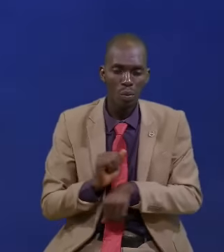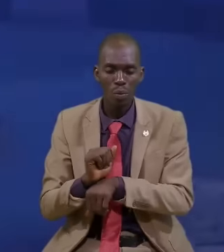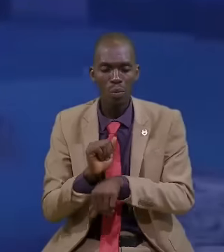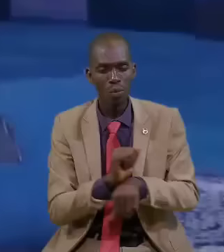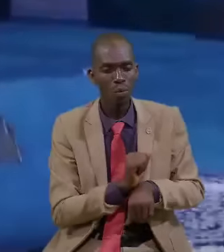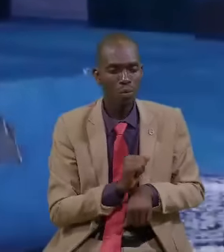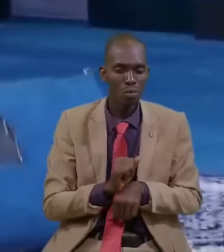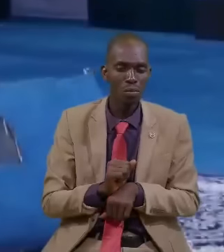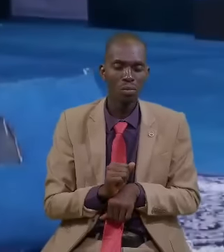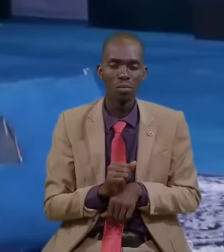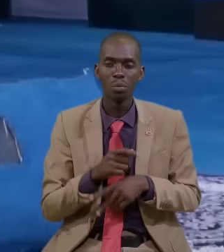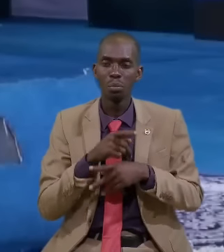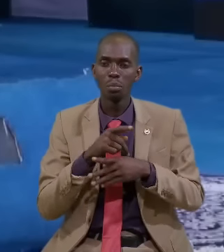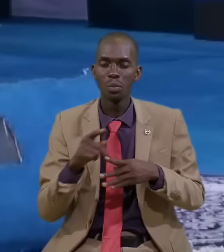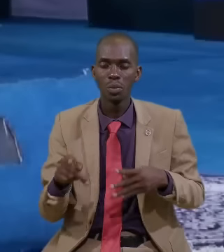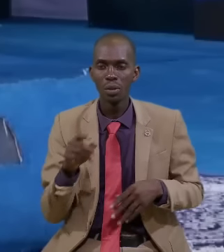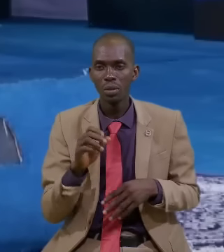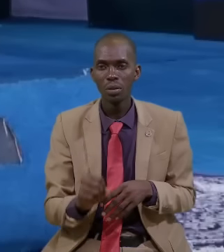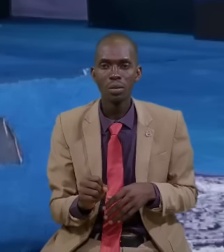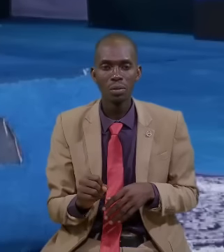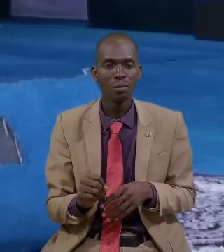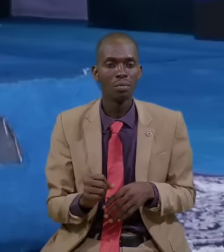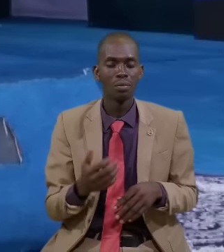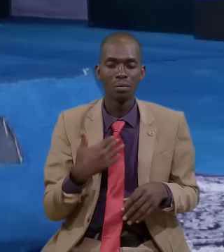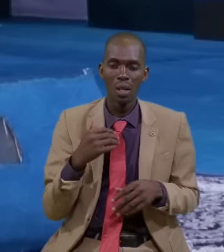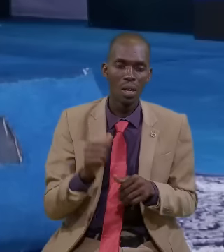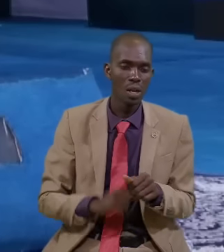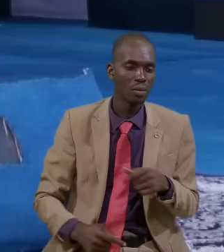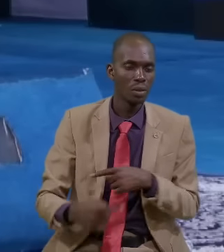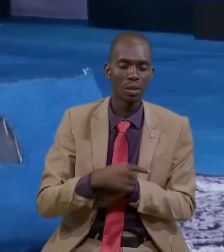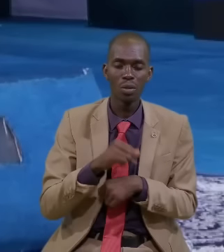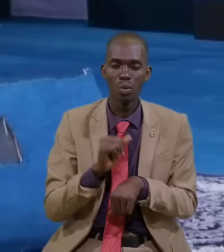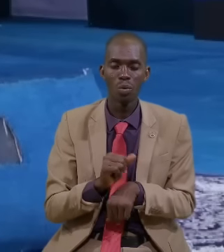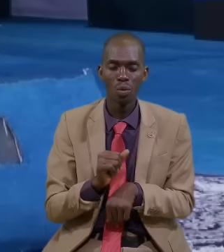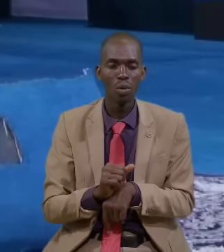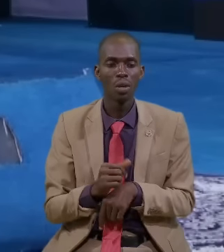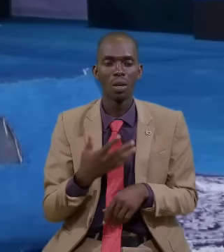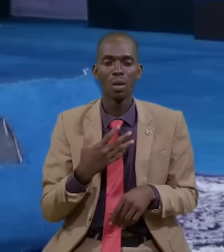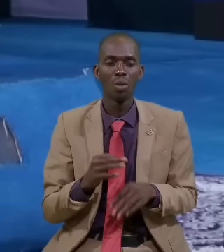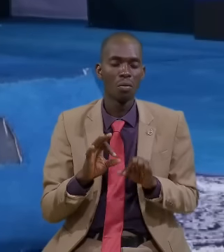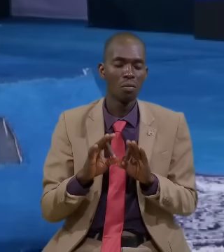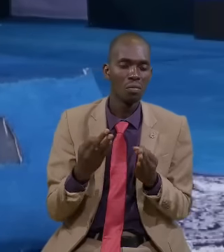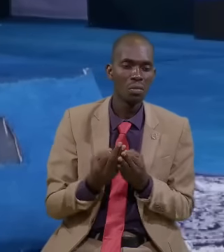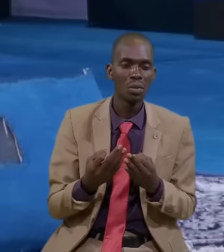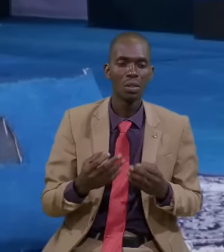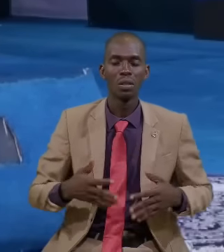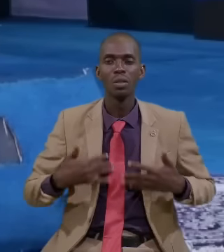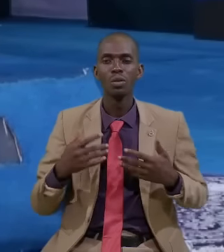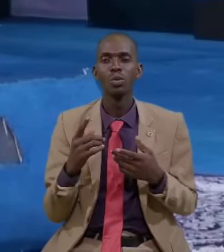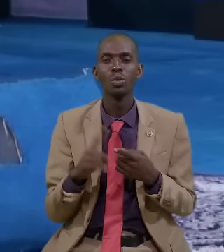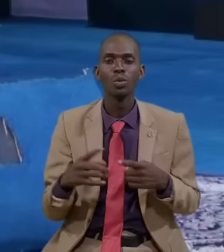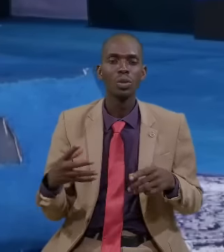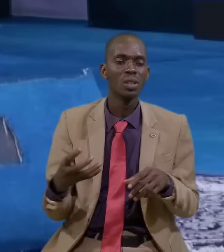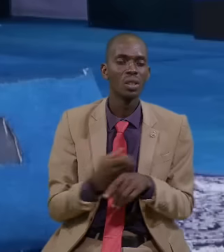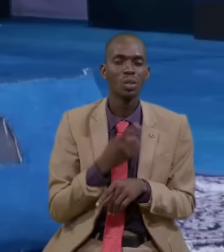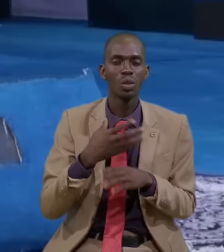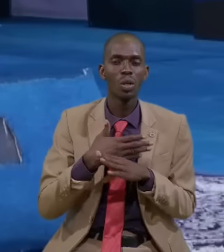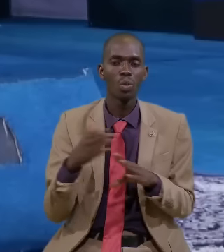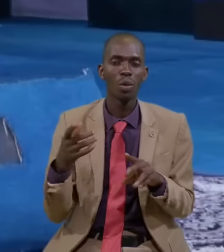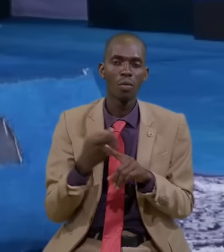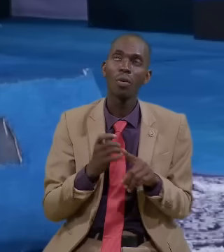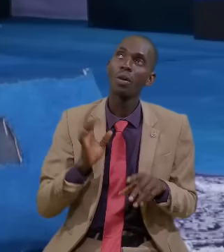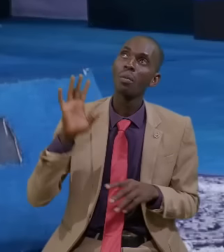profession, day-to-day running of your life and your family and your business to take you away from His word, that